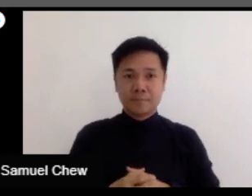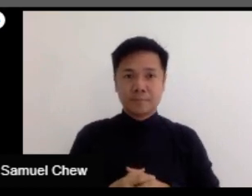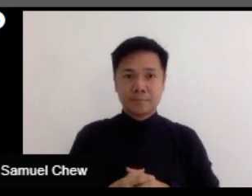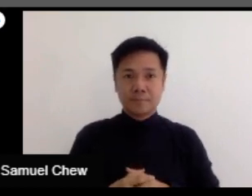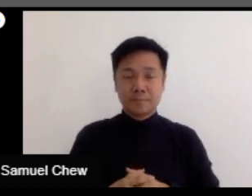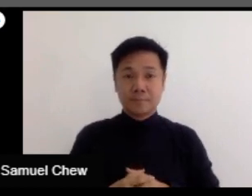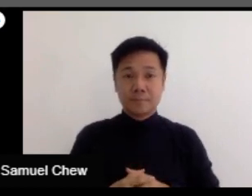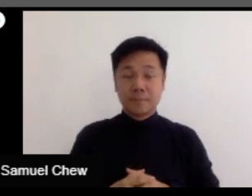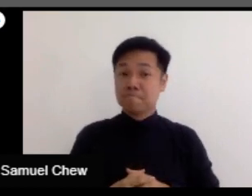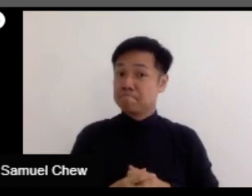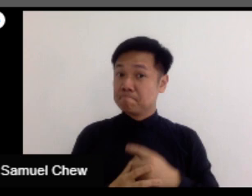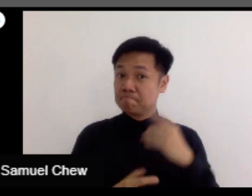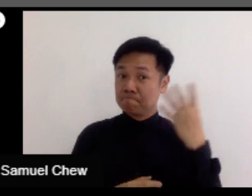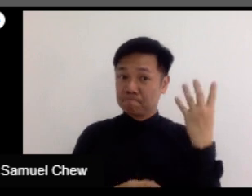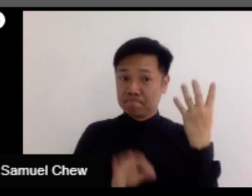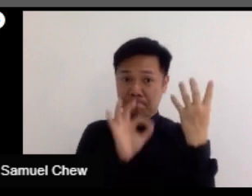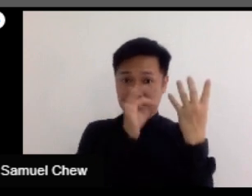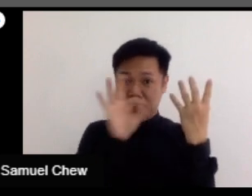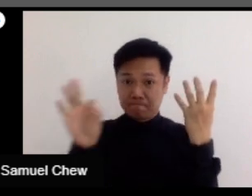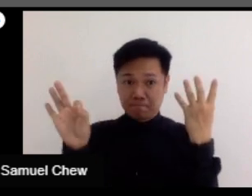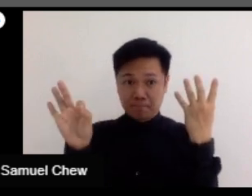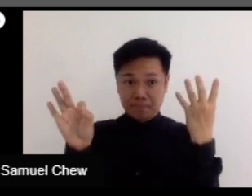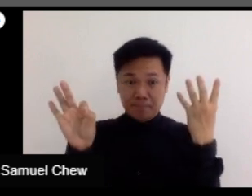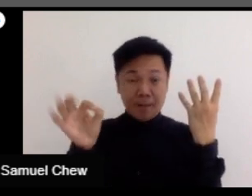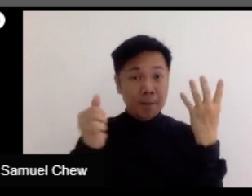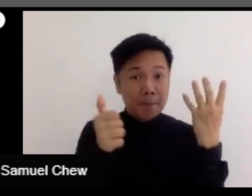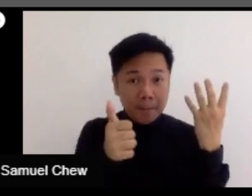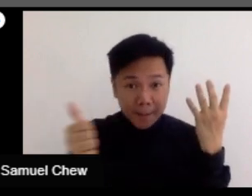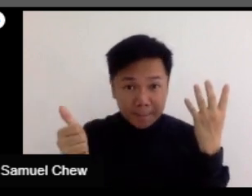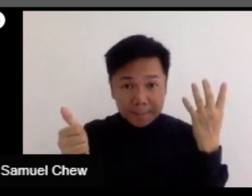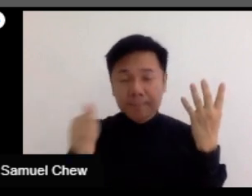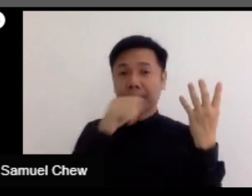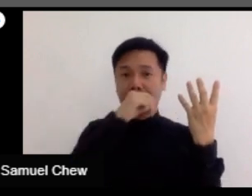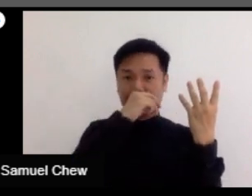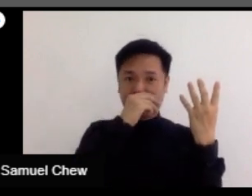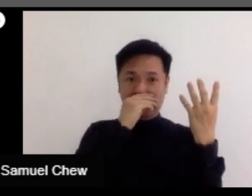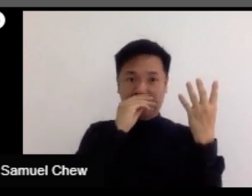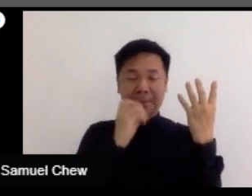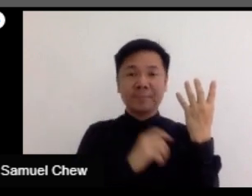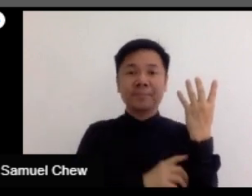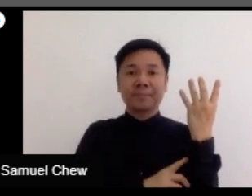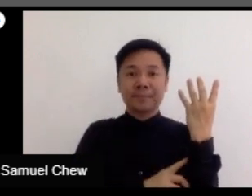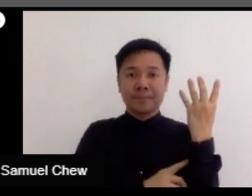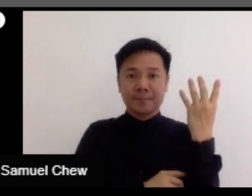I take that paragraph 4 is agreed.